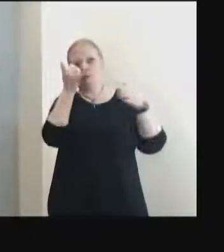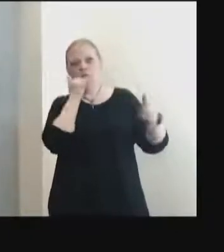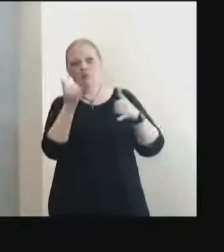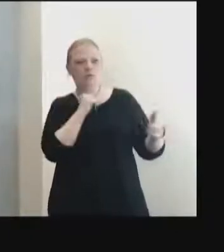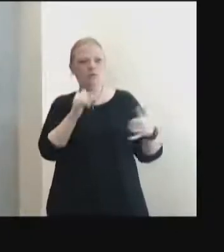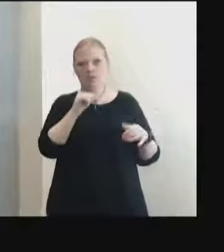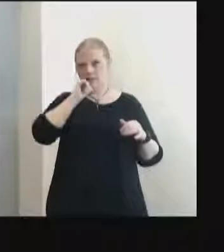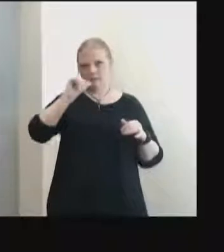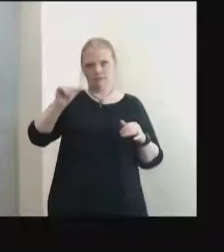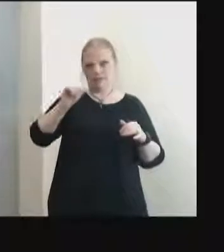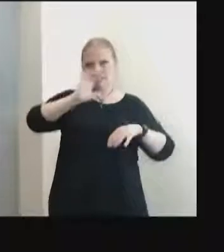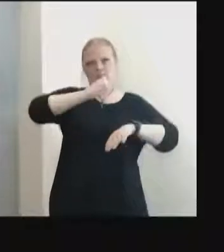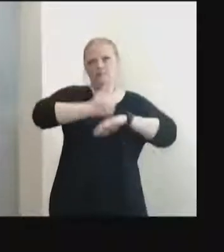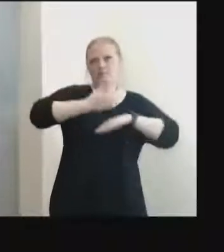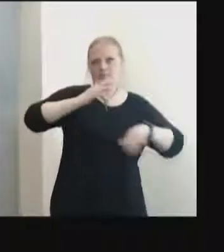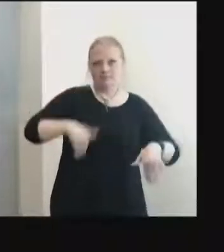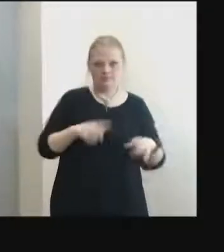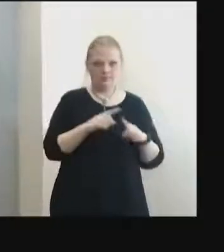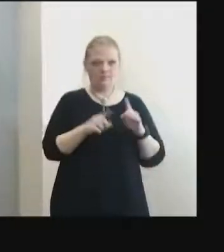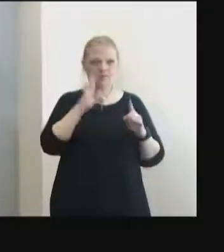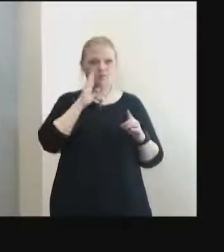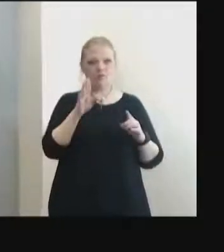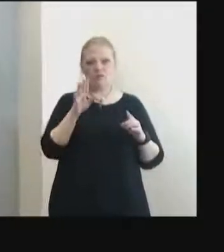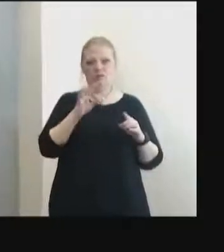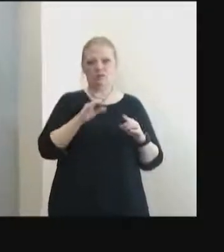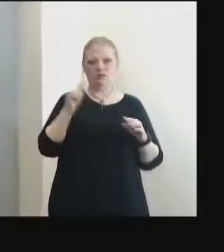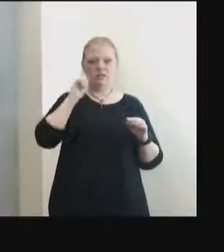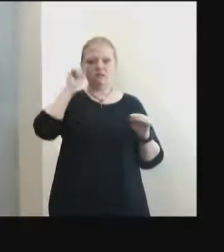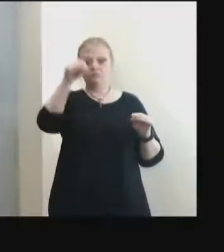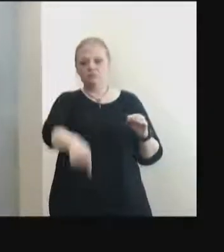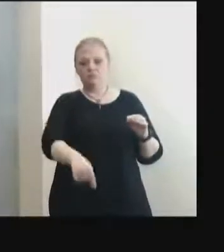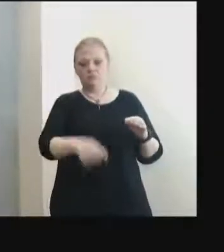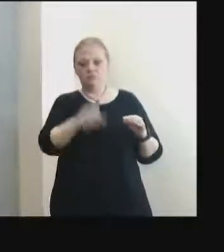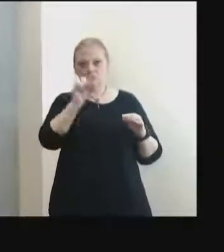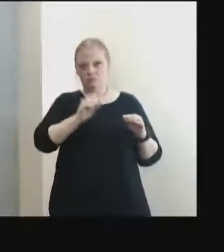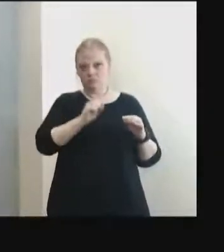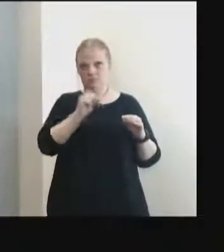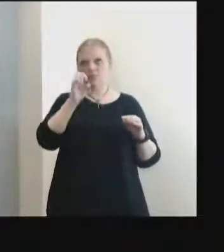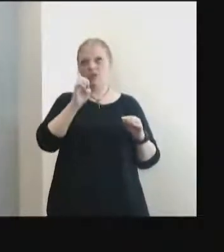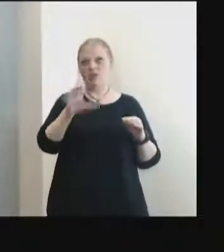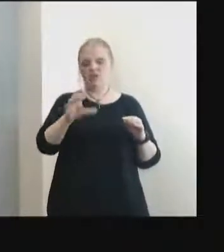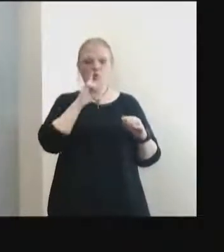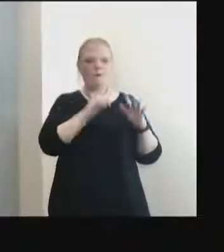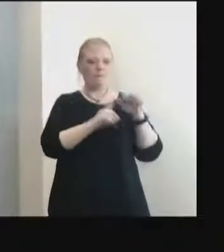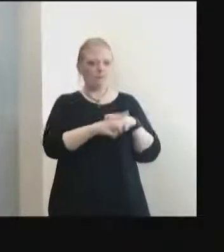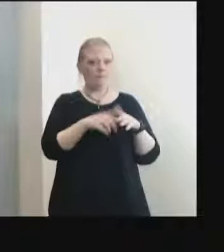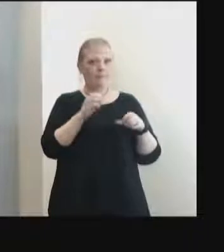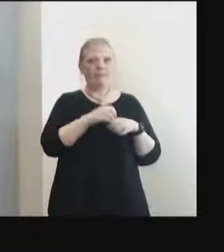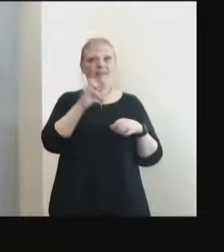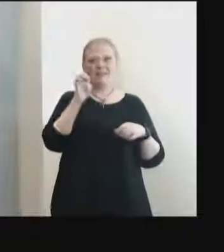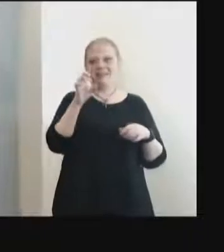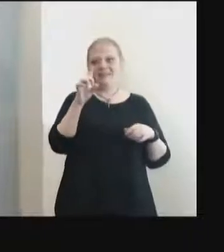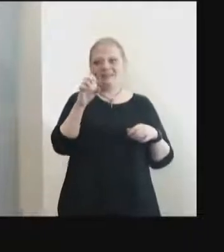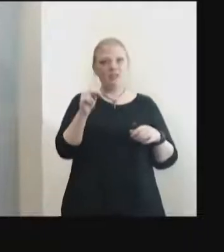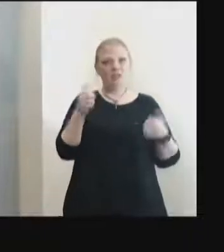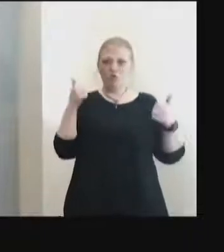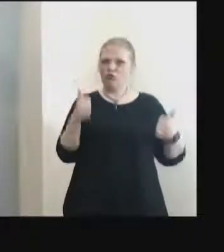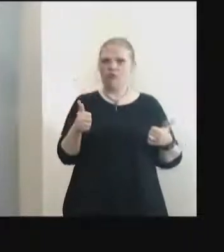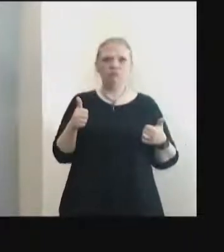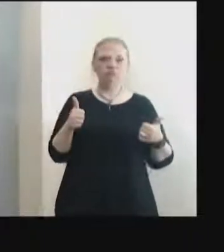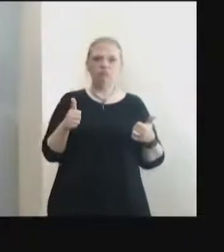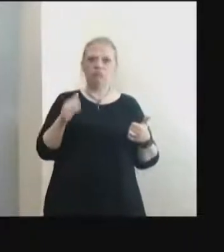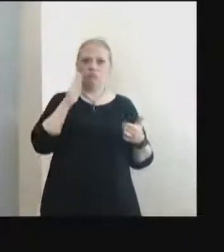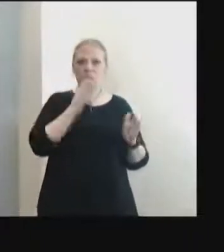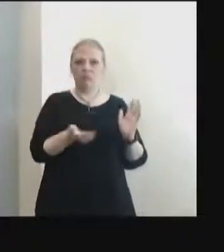the date set yet. But we're going to be doing one in far southern Erie County with one of our towns. We did a pop-up clinic in the town of Eden and went great. We're going to be